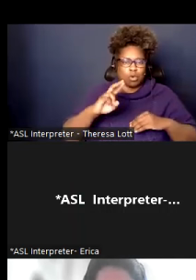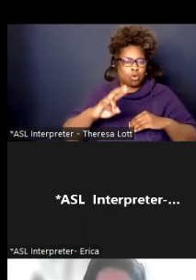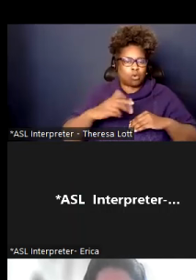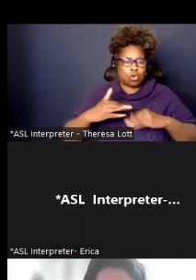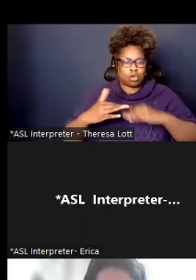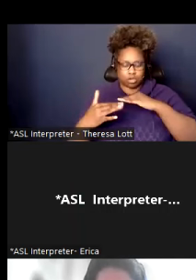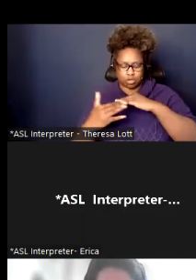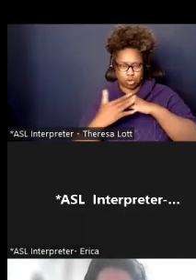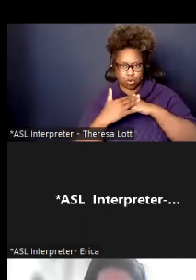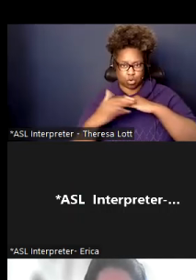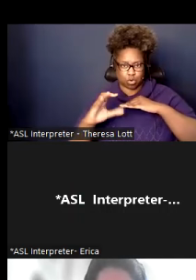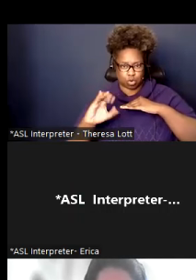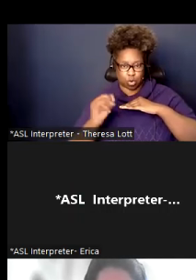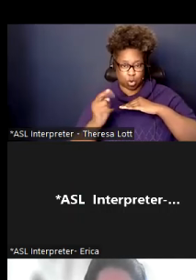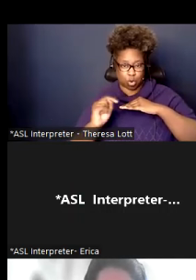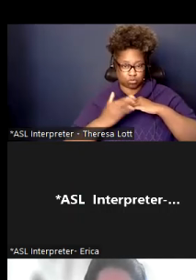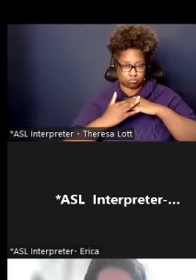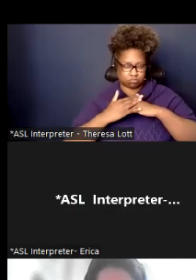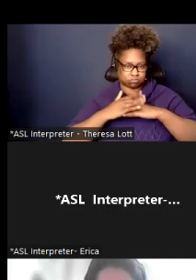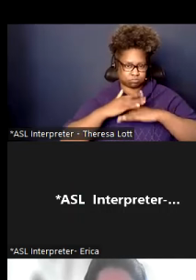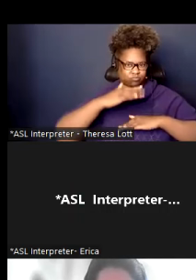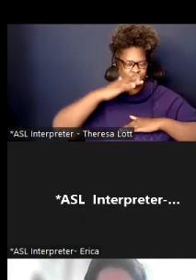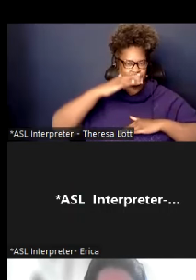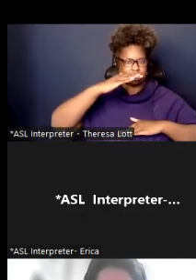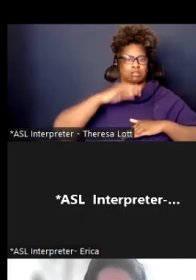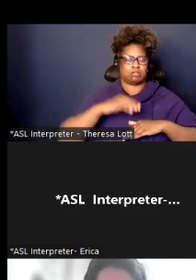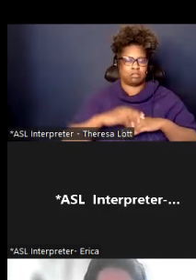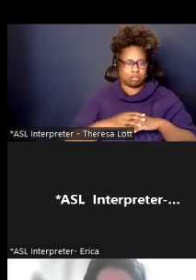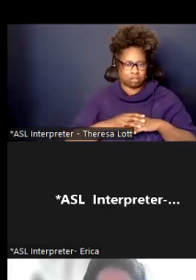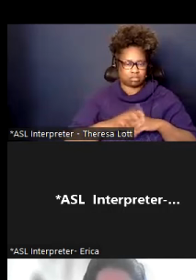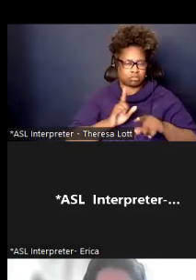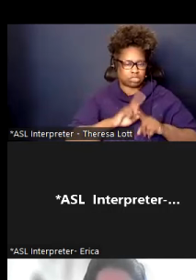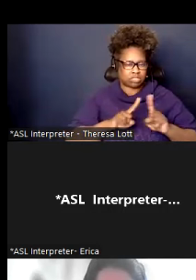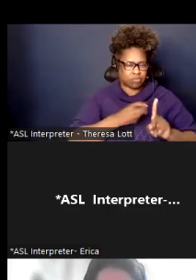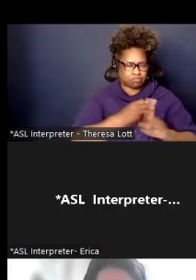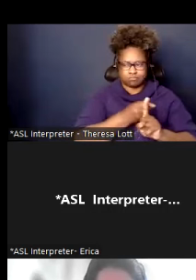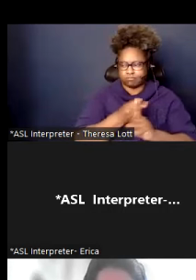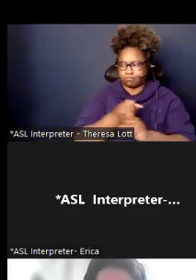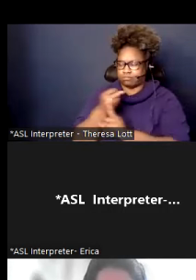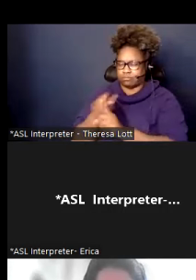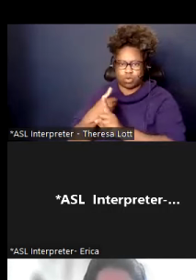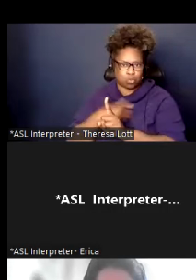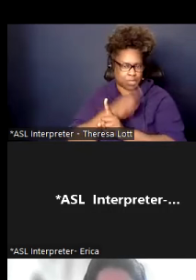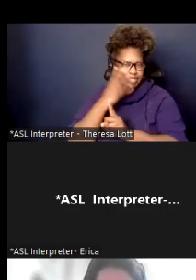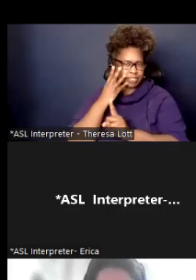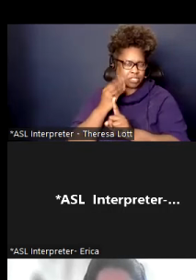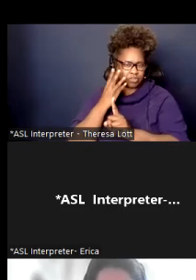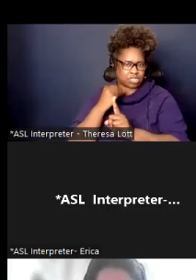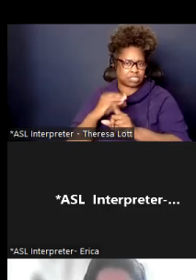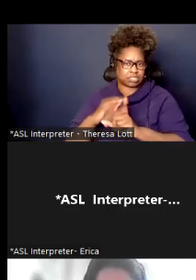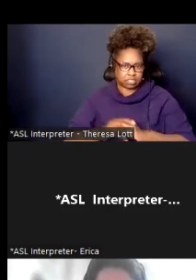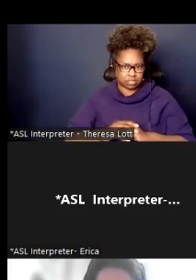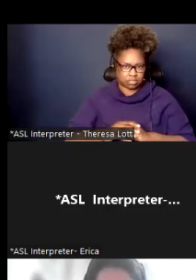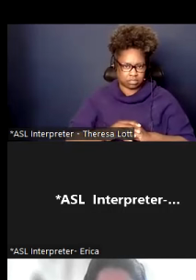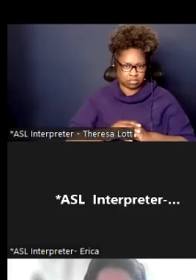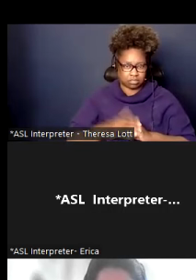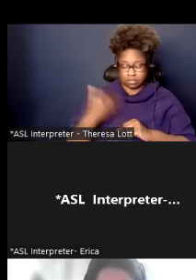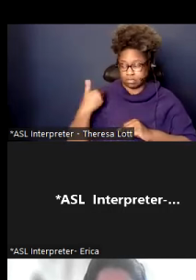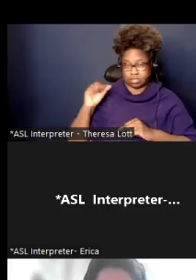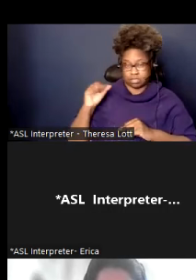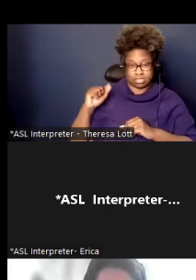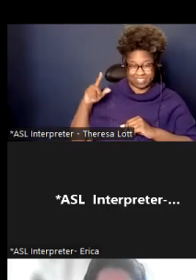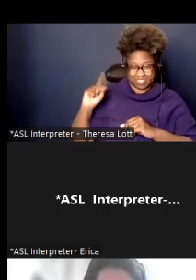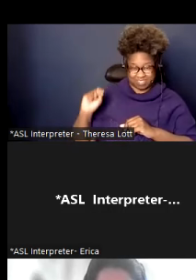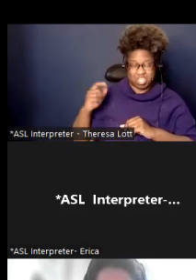extreme precipitation events, that we all experienced in September from the remnants of a